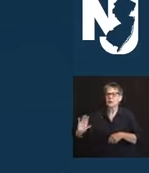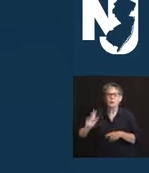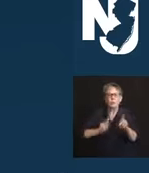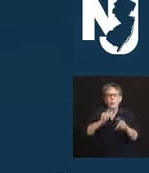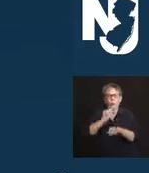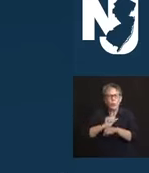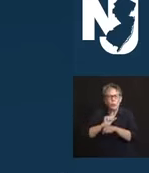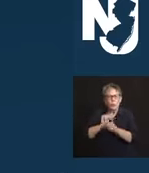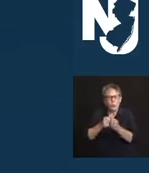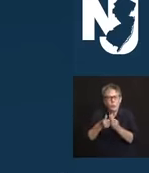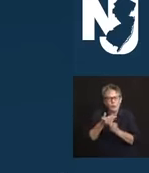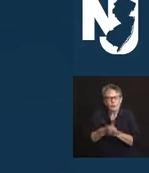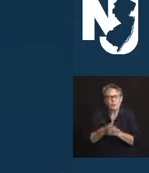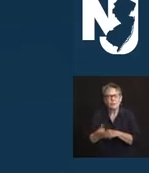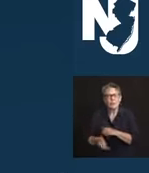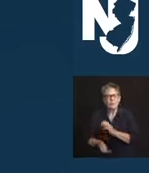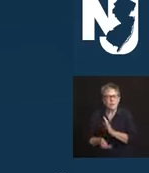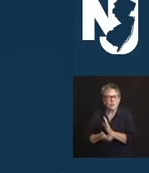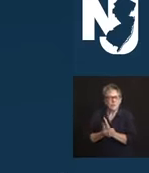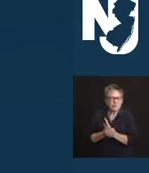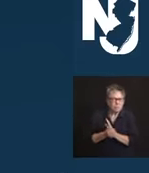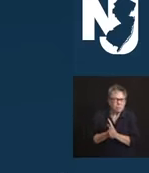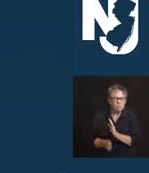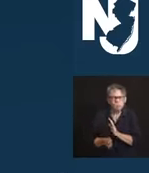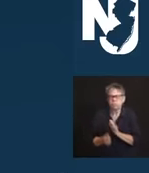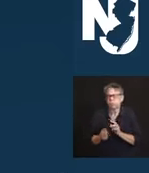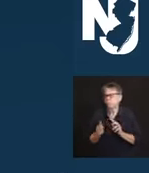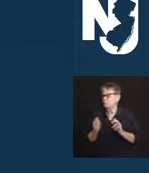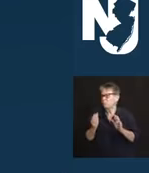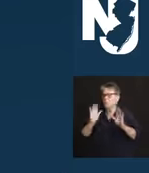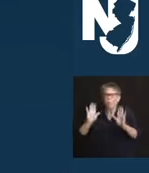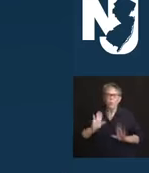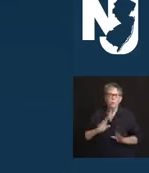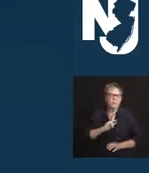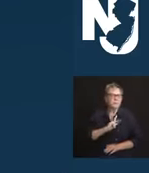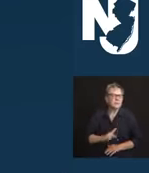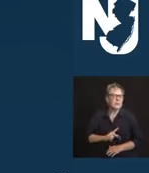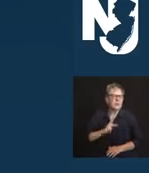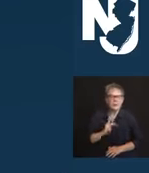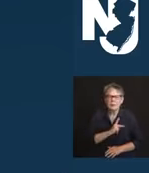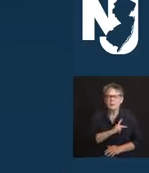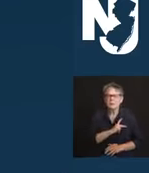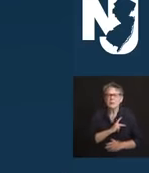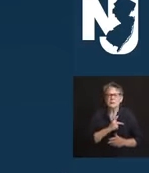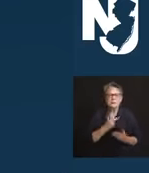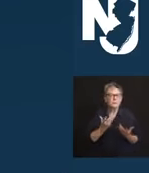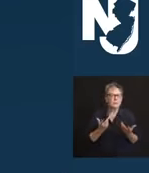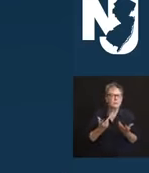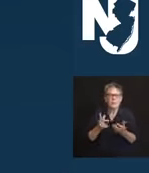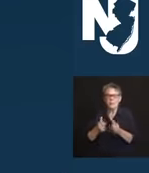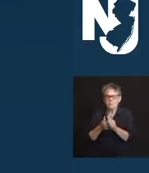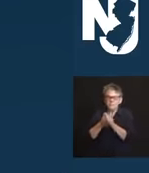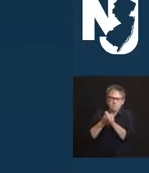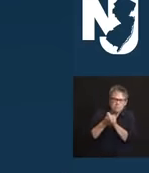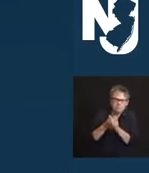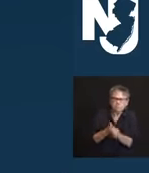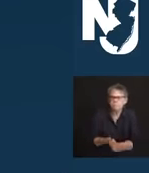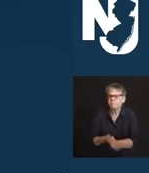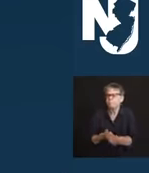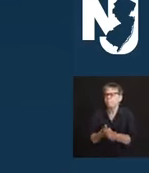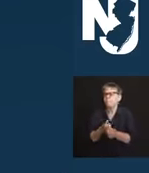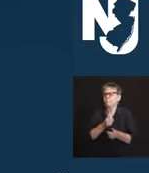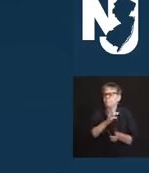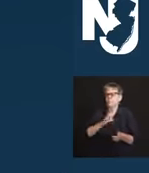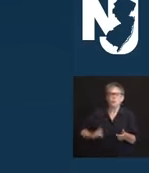They also knew him for his compassion, the hallmark of his devout Orthodox Christian faith. Nagy leaves